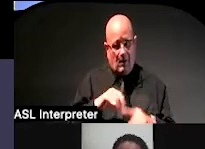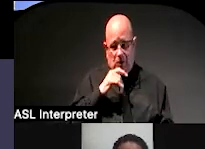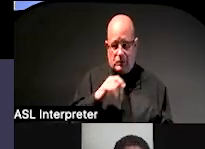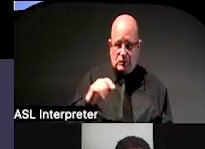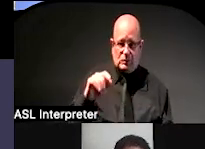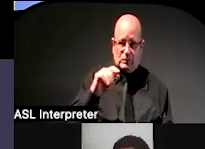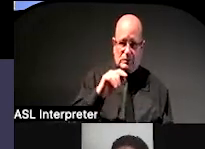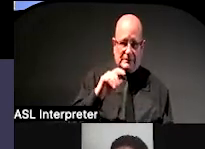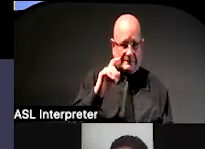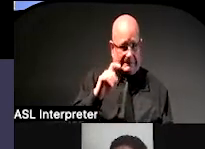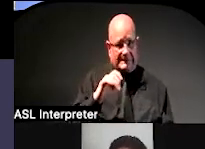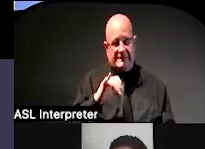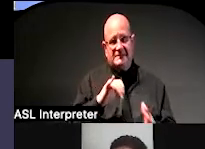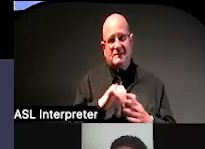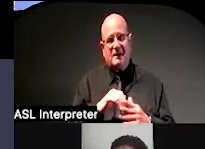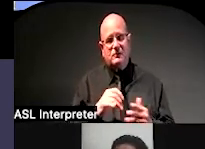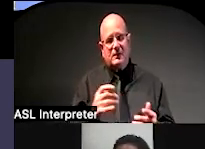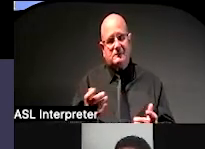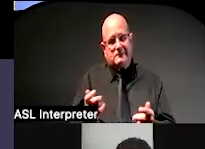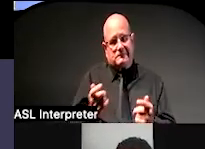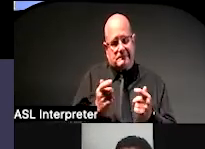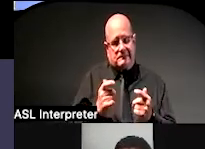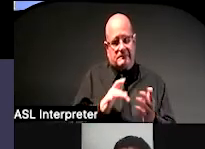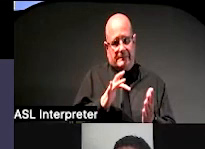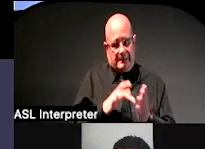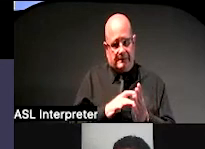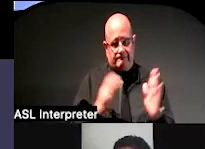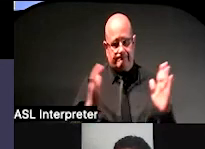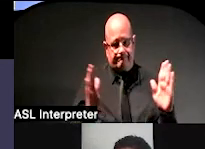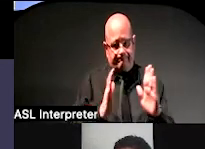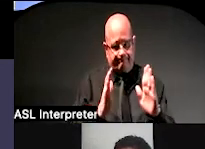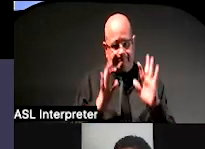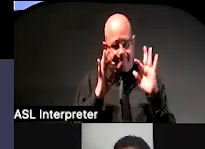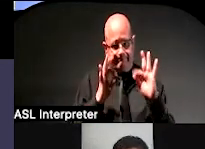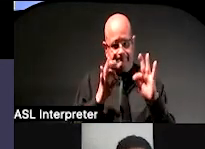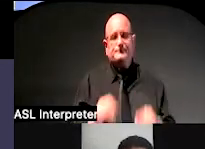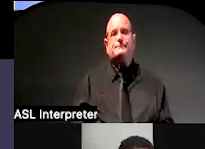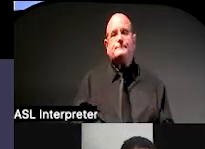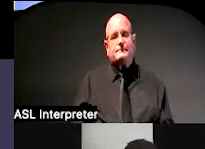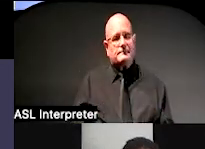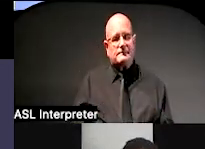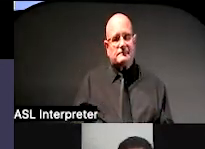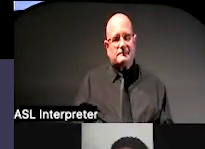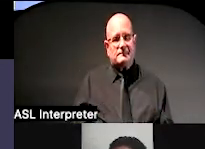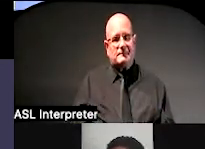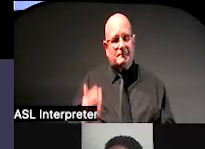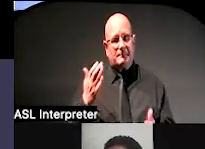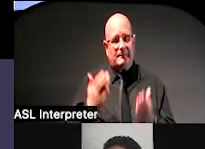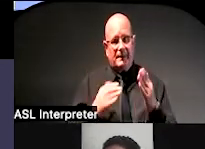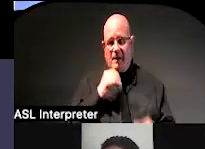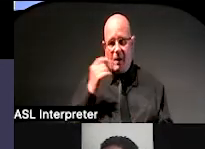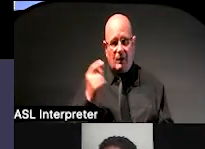margins, and we want to pull those people in from the margins and bring them center, you may not always have a